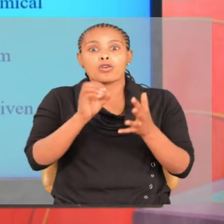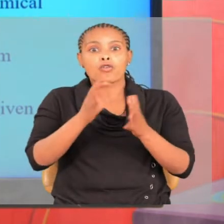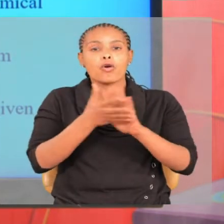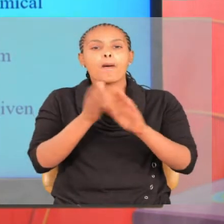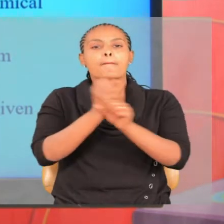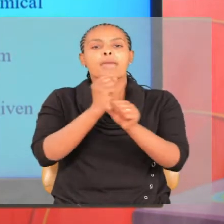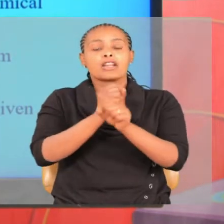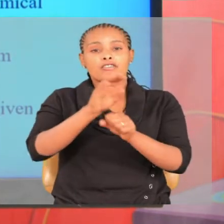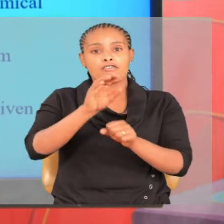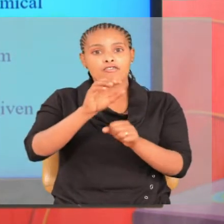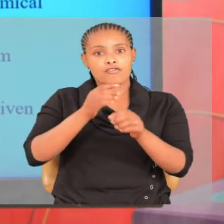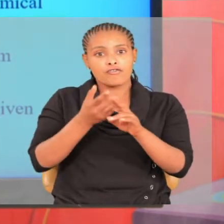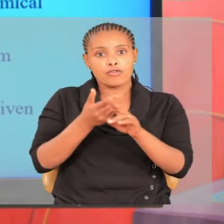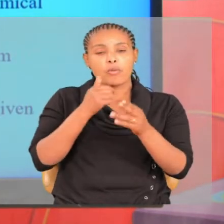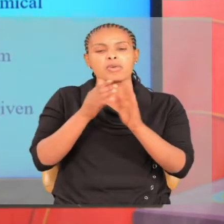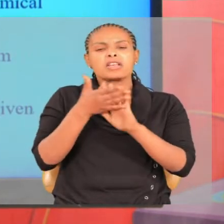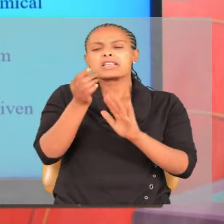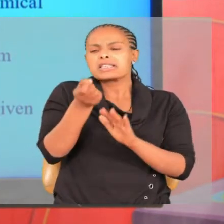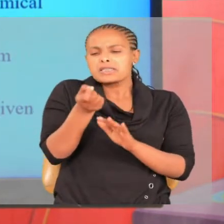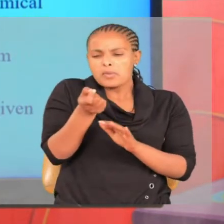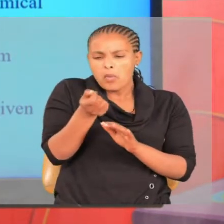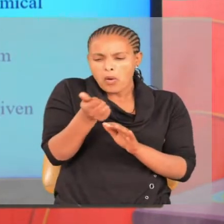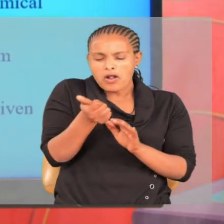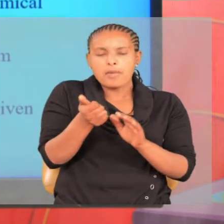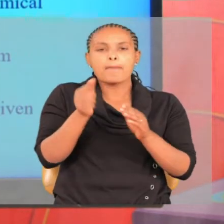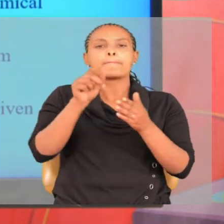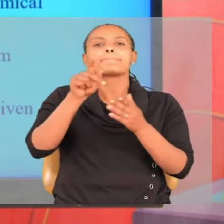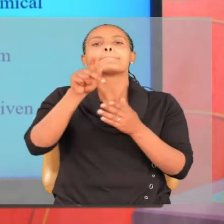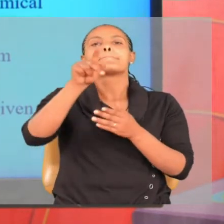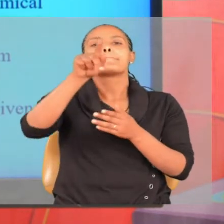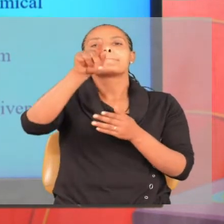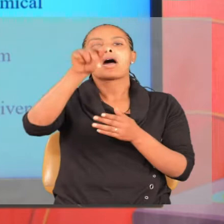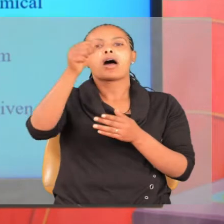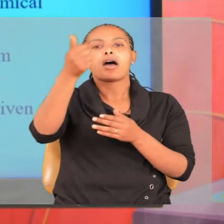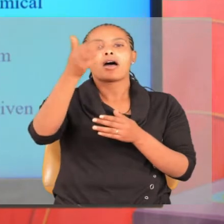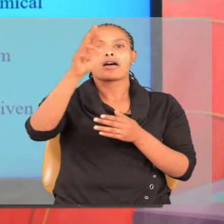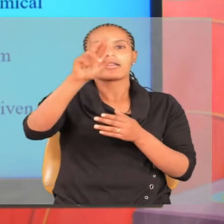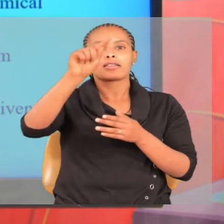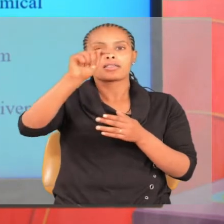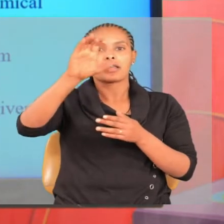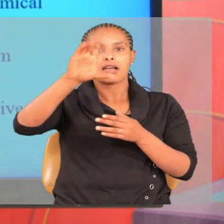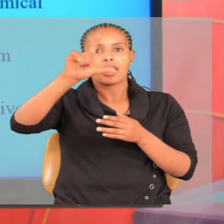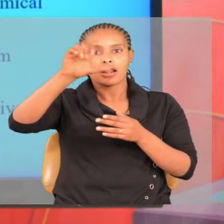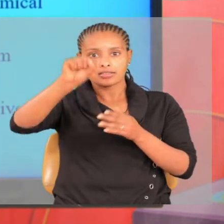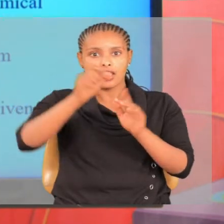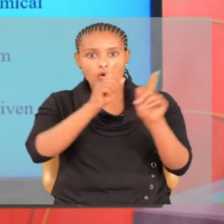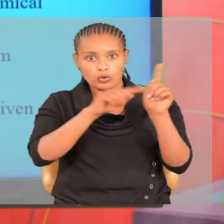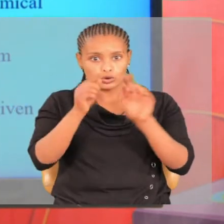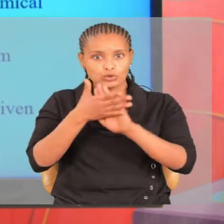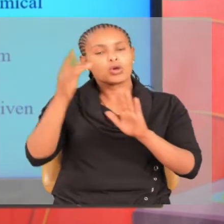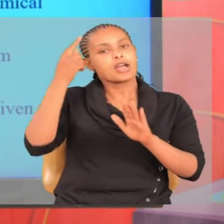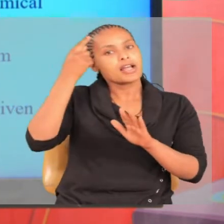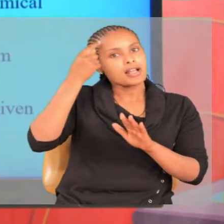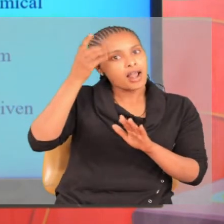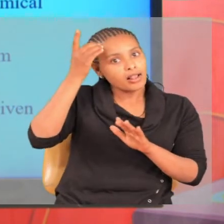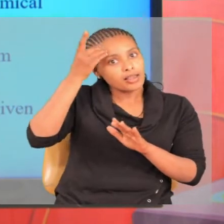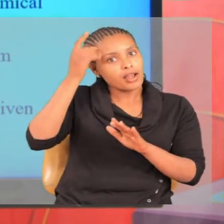made from small particles known as atoms, according to Dalton's atomic